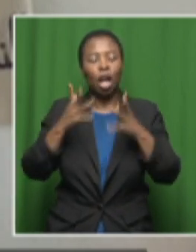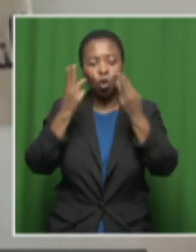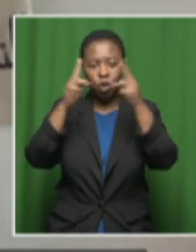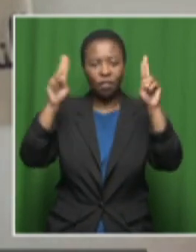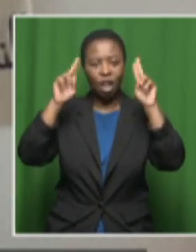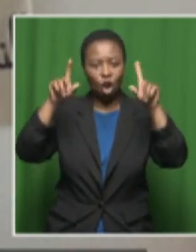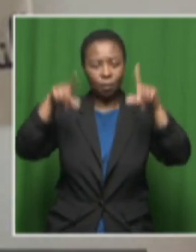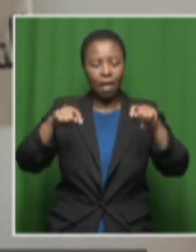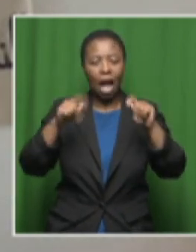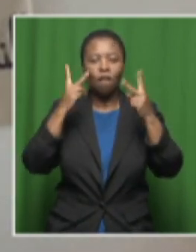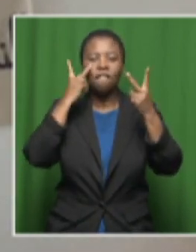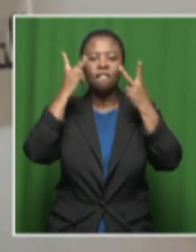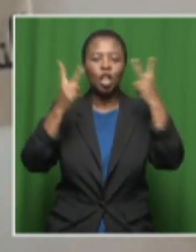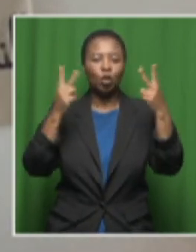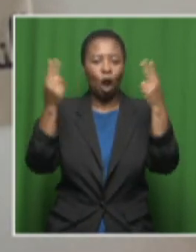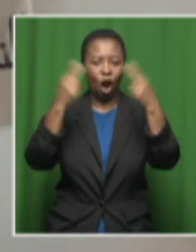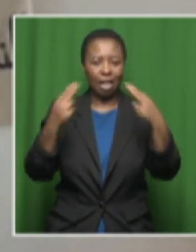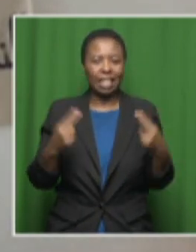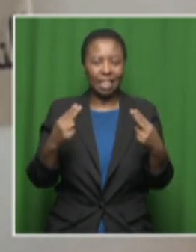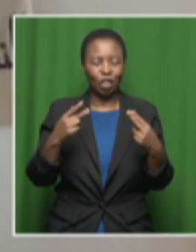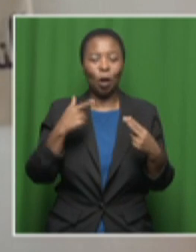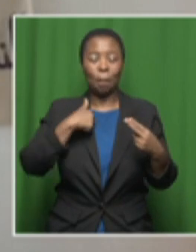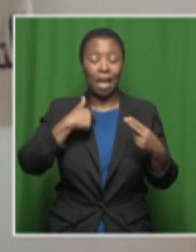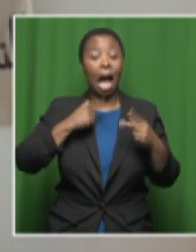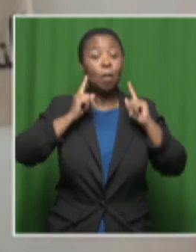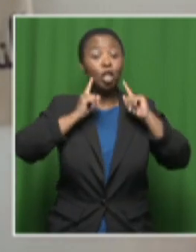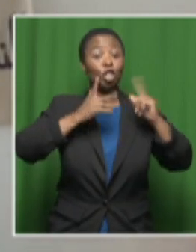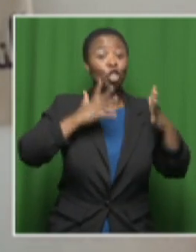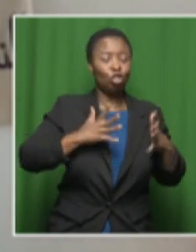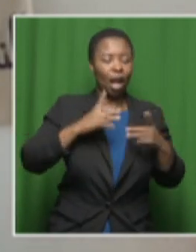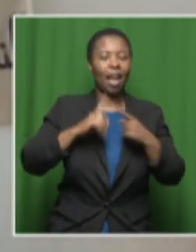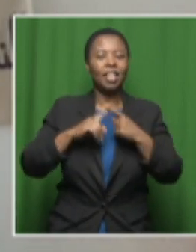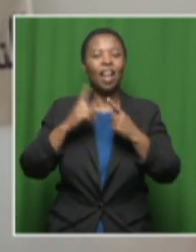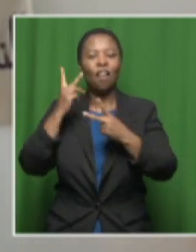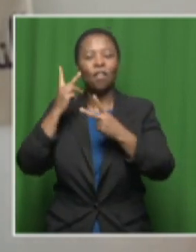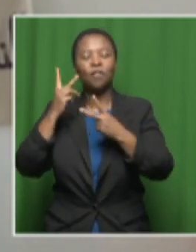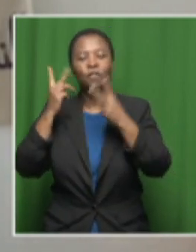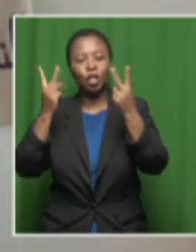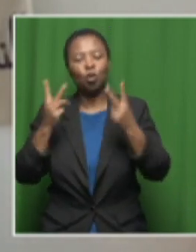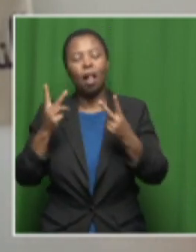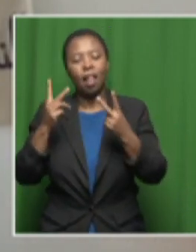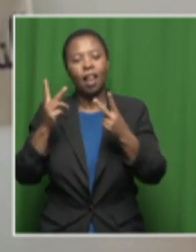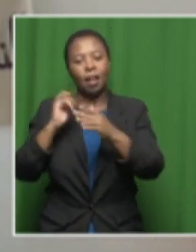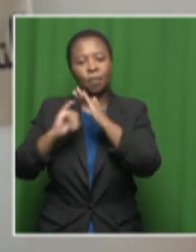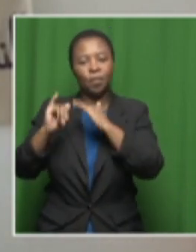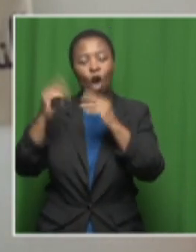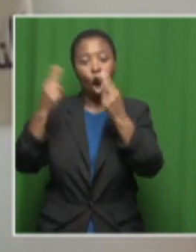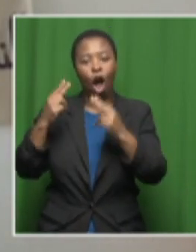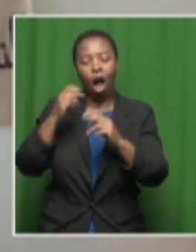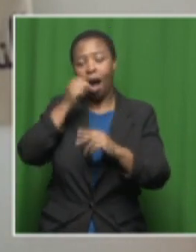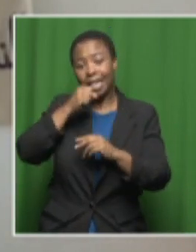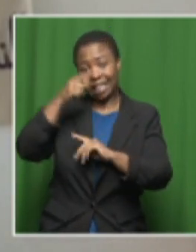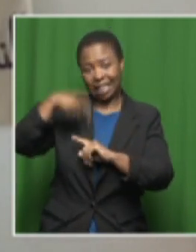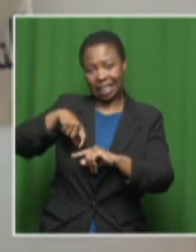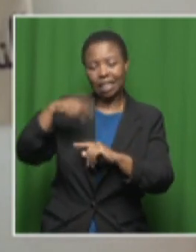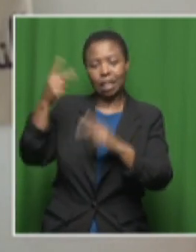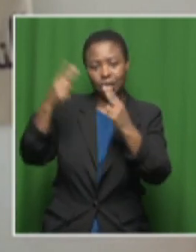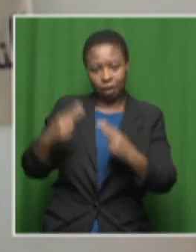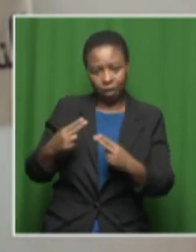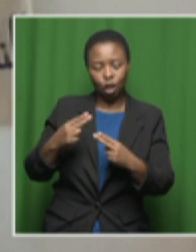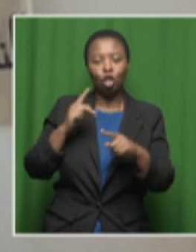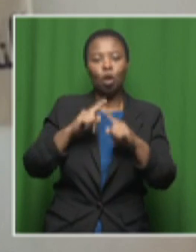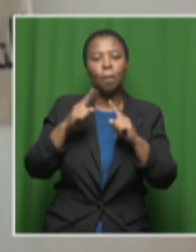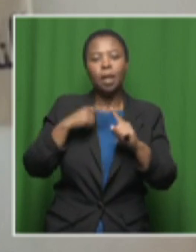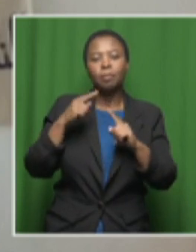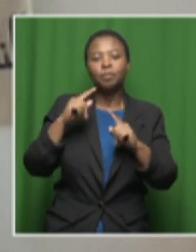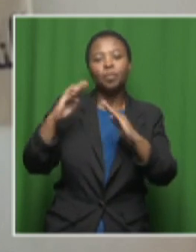in visual arts. So I see myself as a teacher and a visual artist. And my background is in looking at the domestic objects